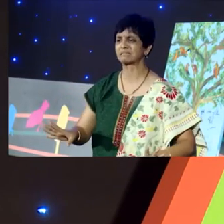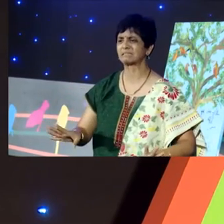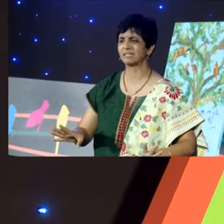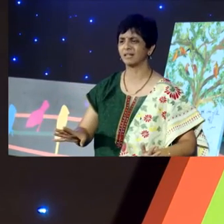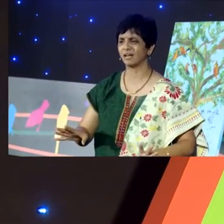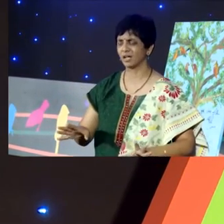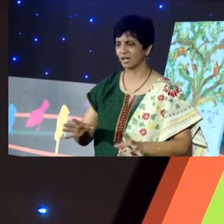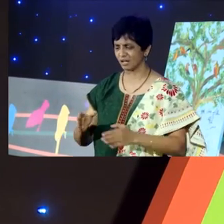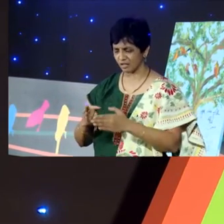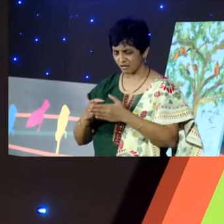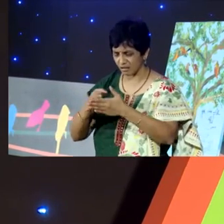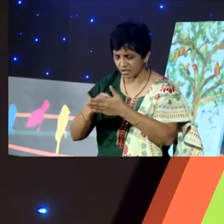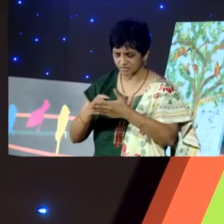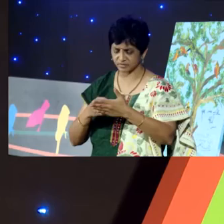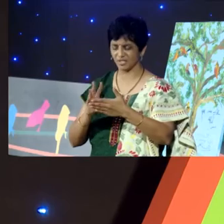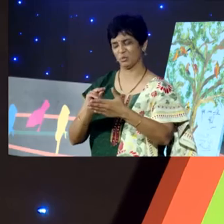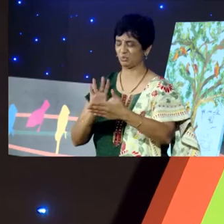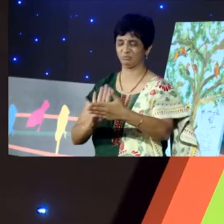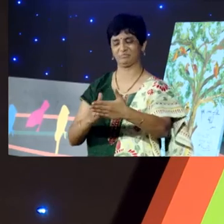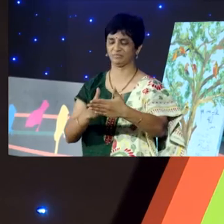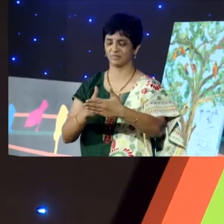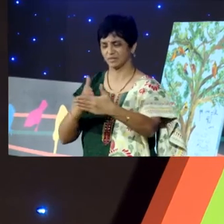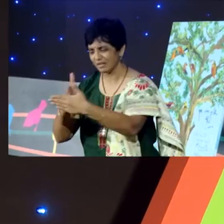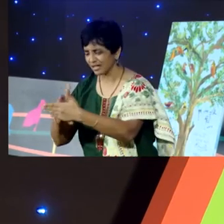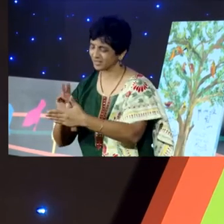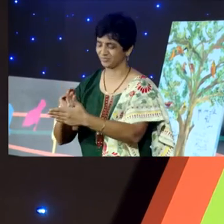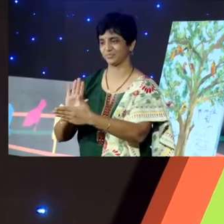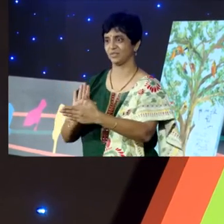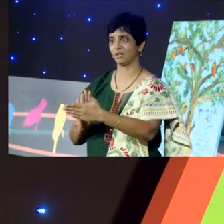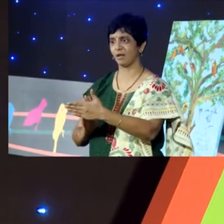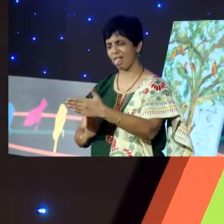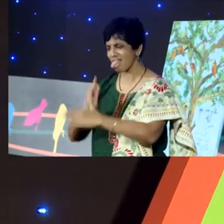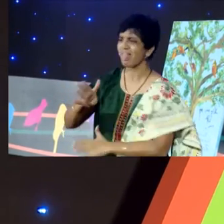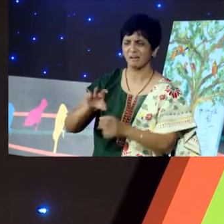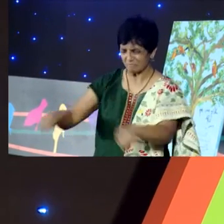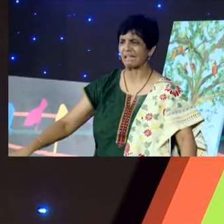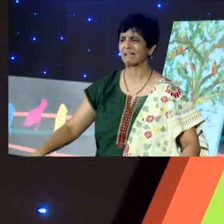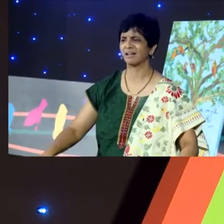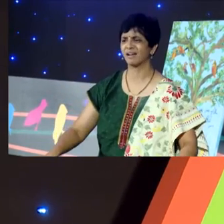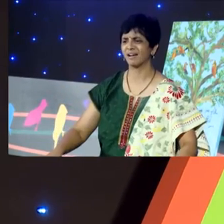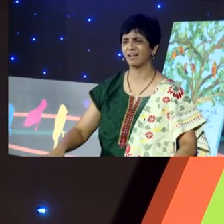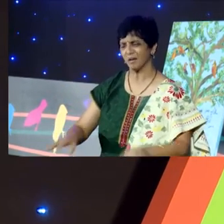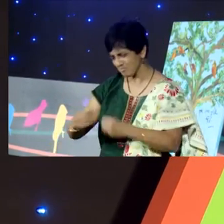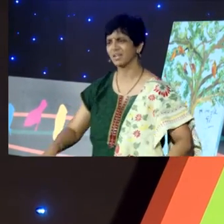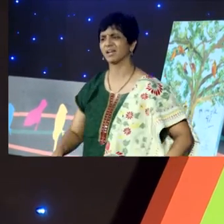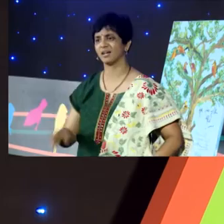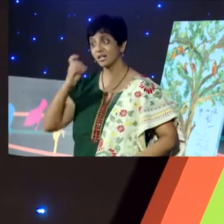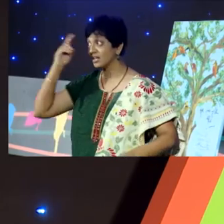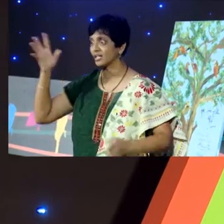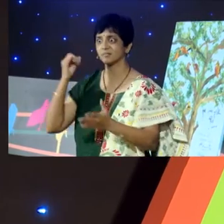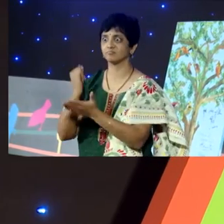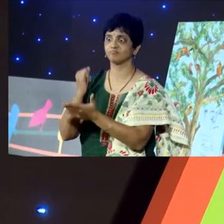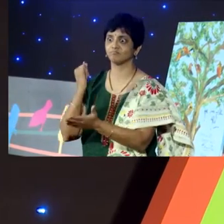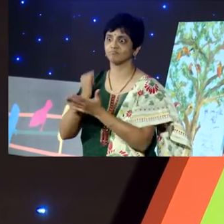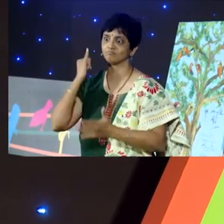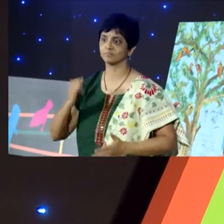that normal human beings set for themselves. So just remember one thing, that, I mean, whether the